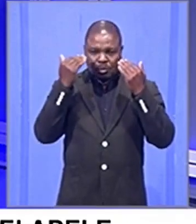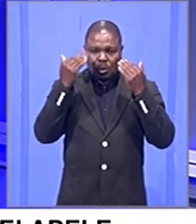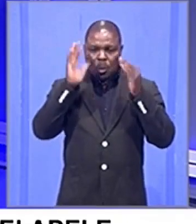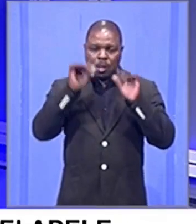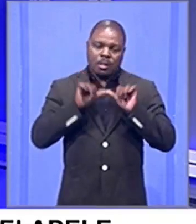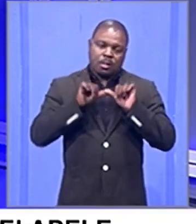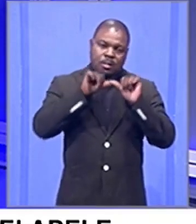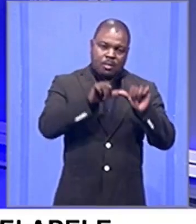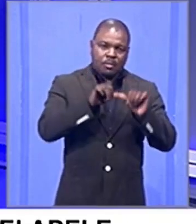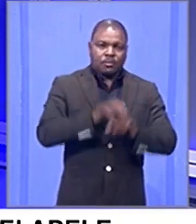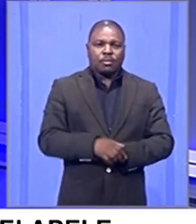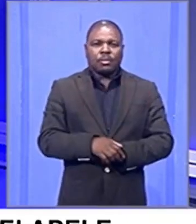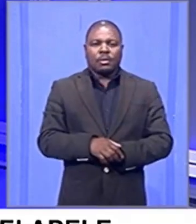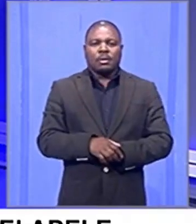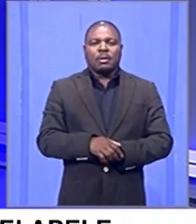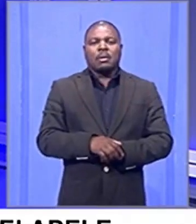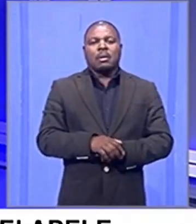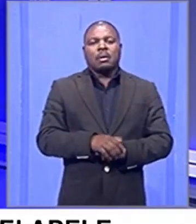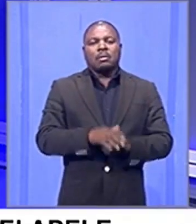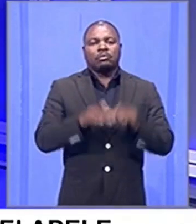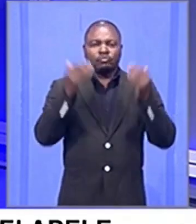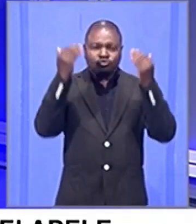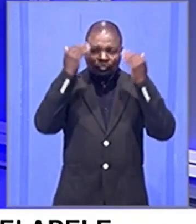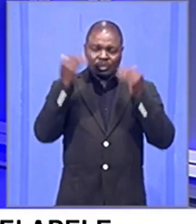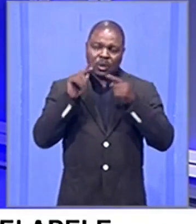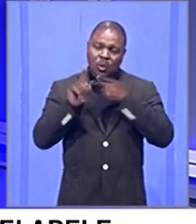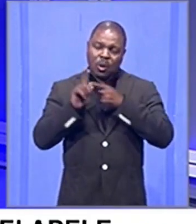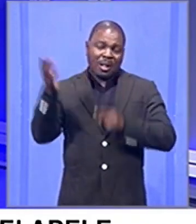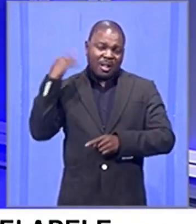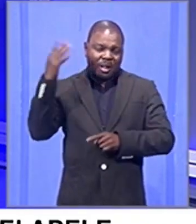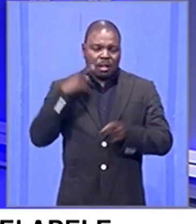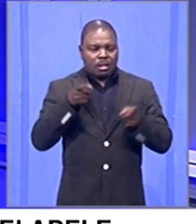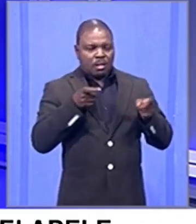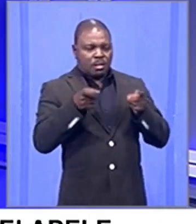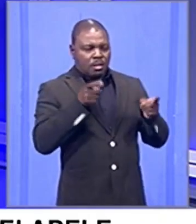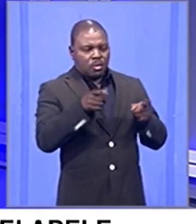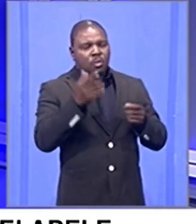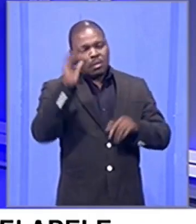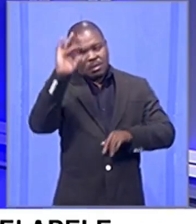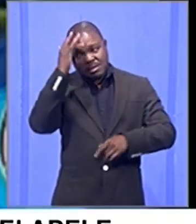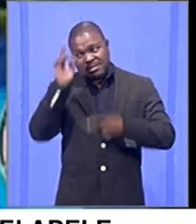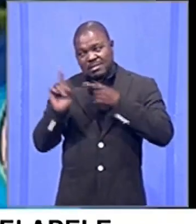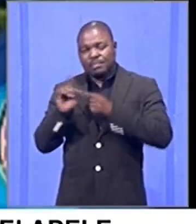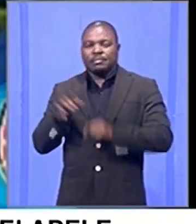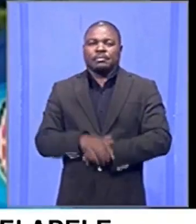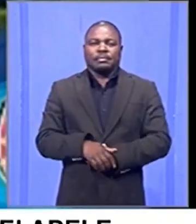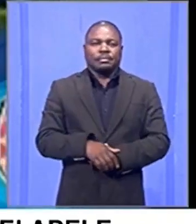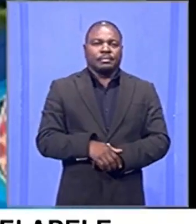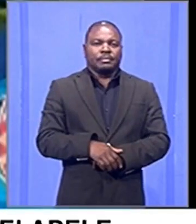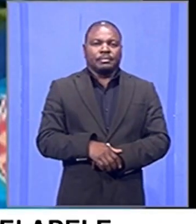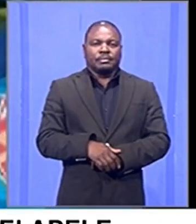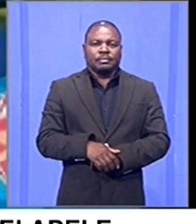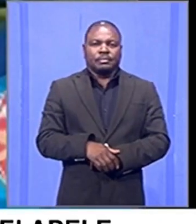ka yona. Ho tla lewa hore moahlodi ya neng a tsamaisa nyewe ena wa kula.